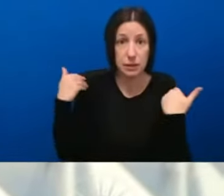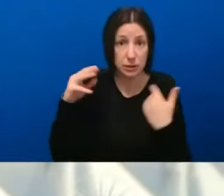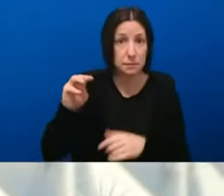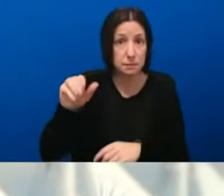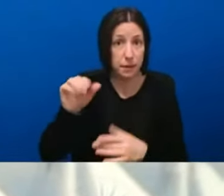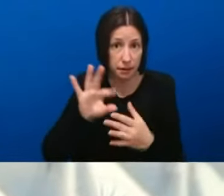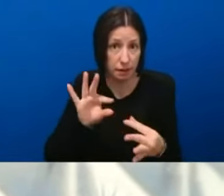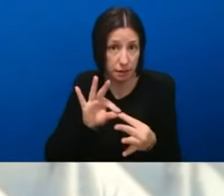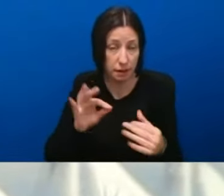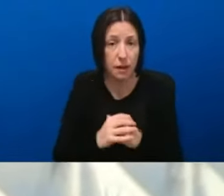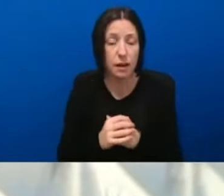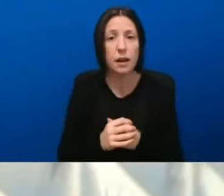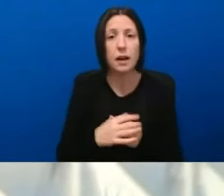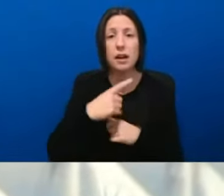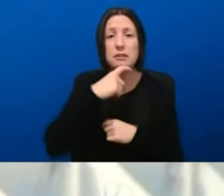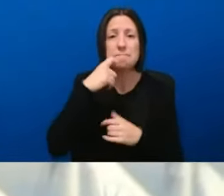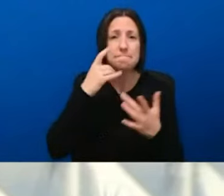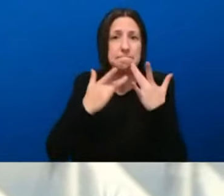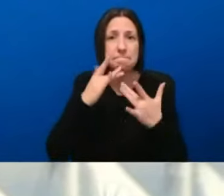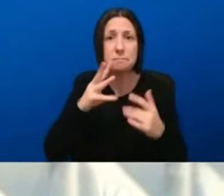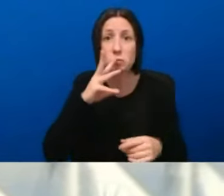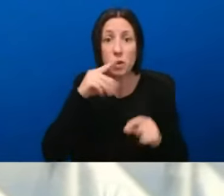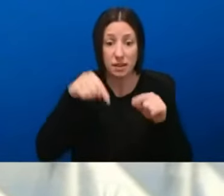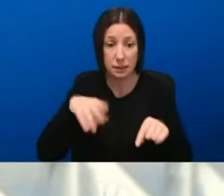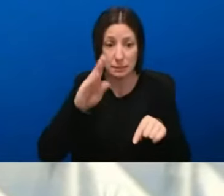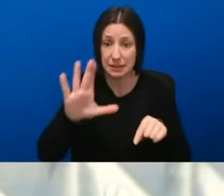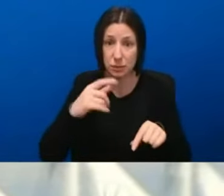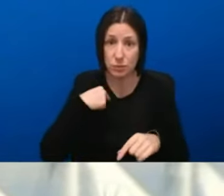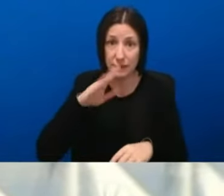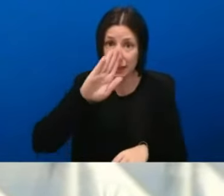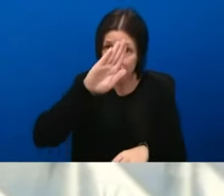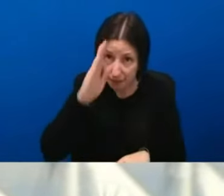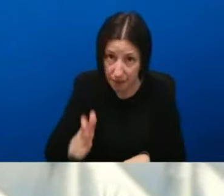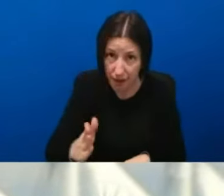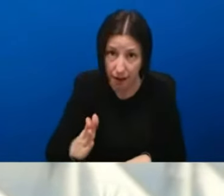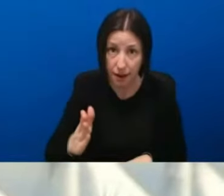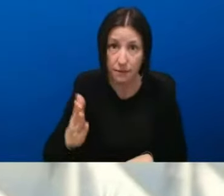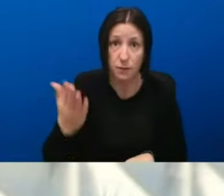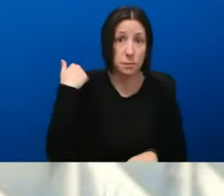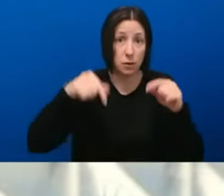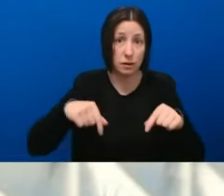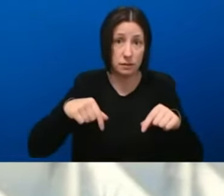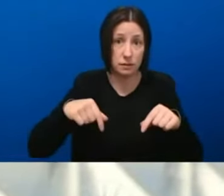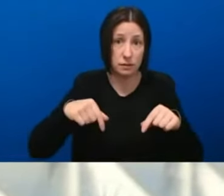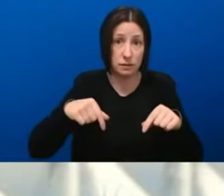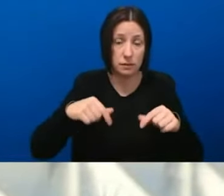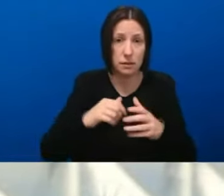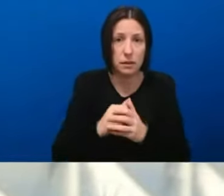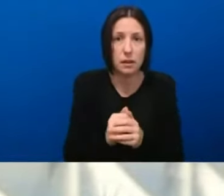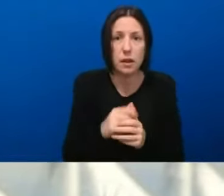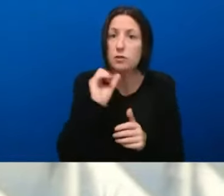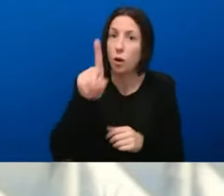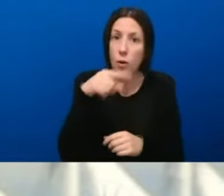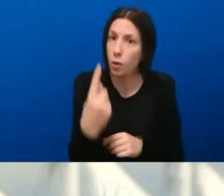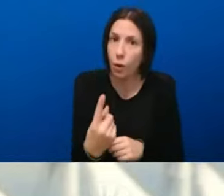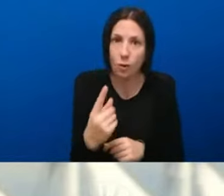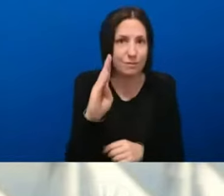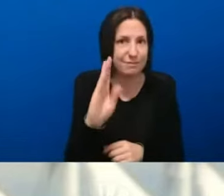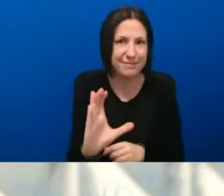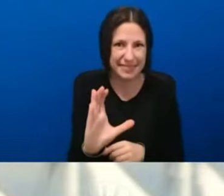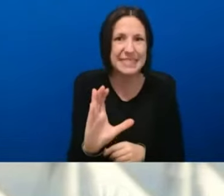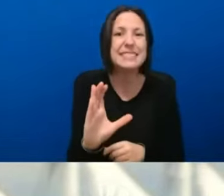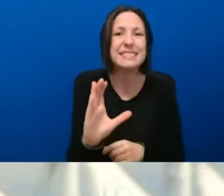As Minister Ma has said, the drought conditions in British Columbia are something that we have not seen before. We're, of course, not